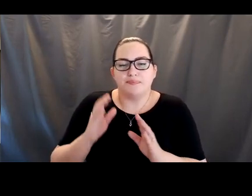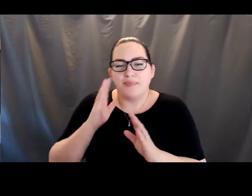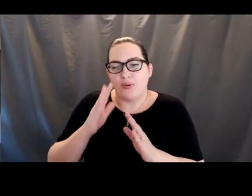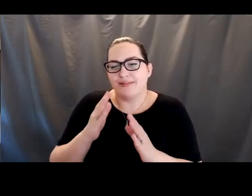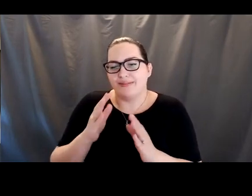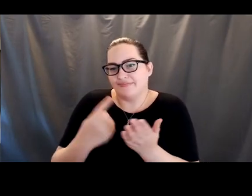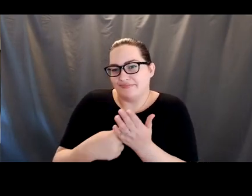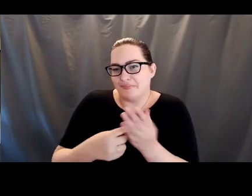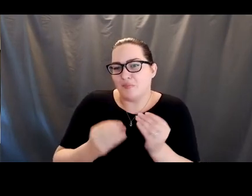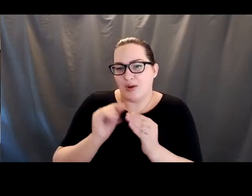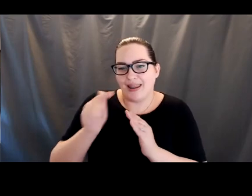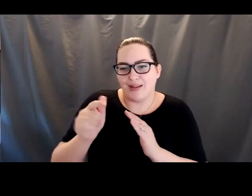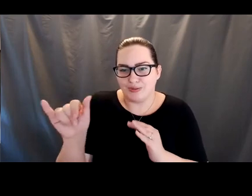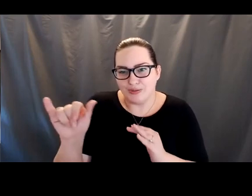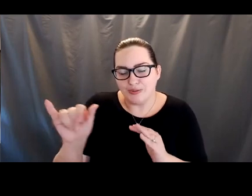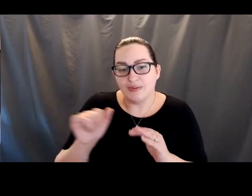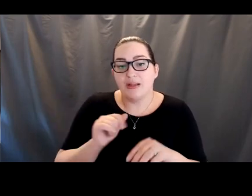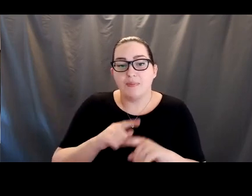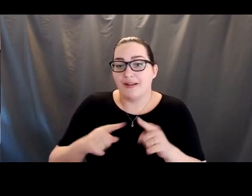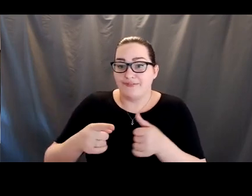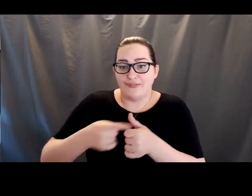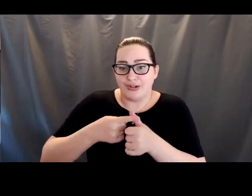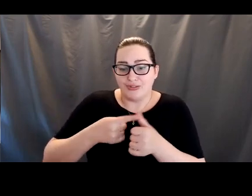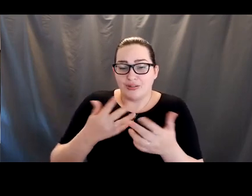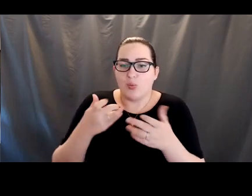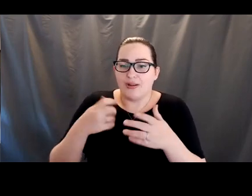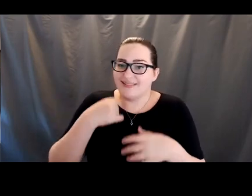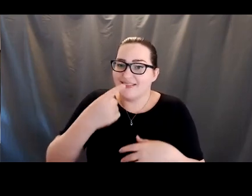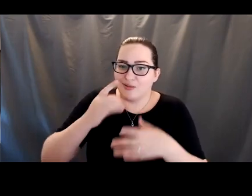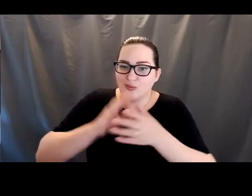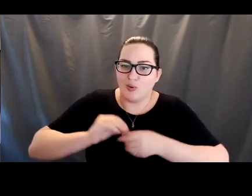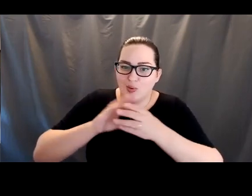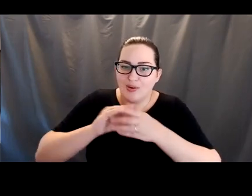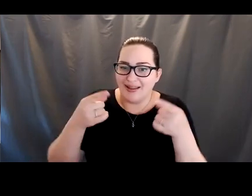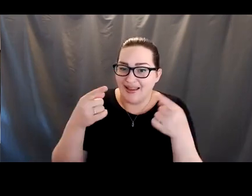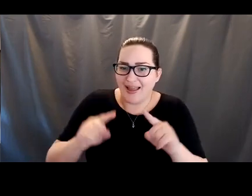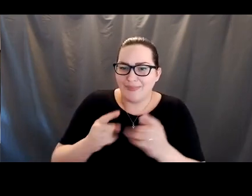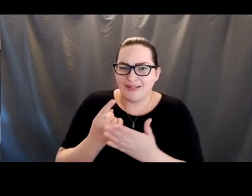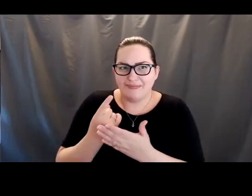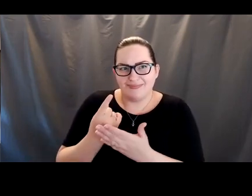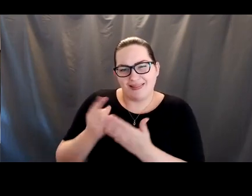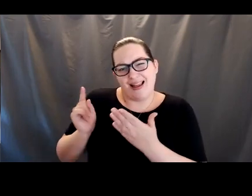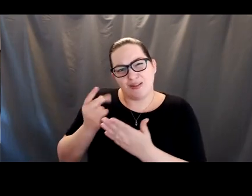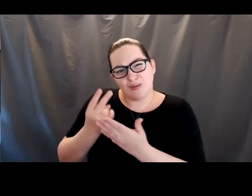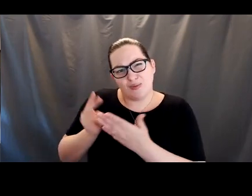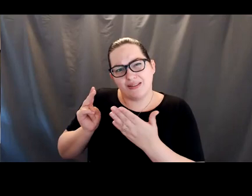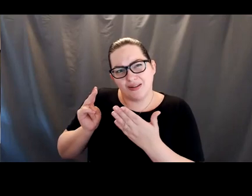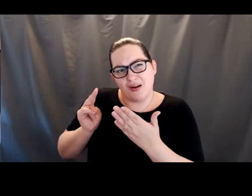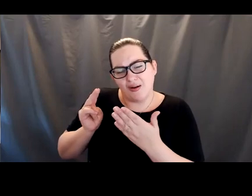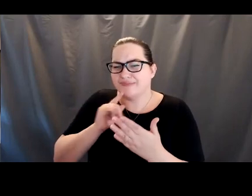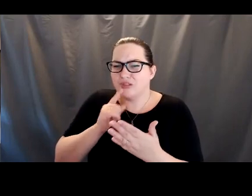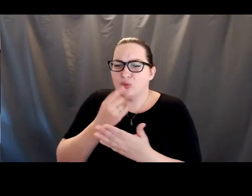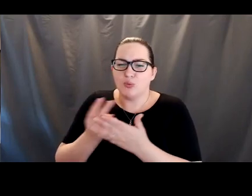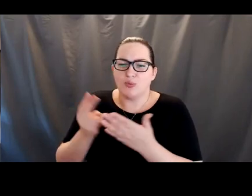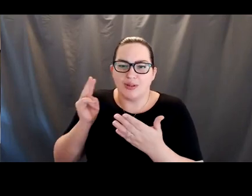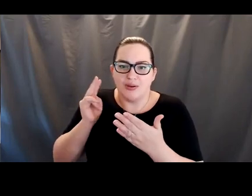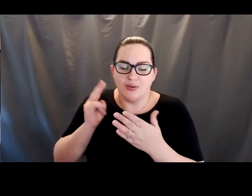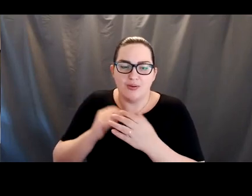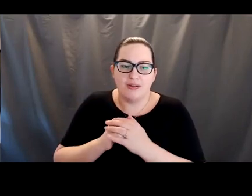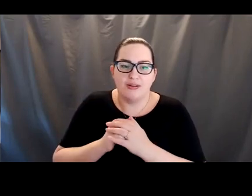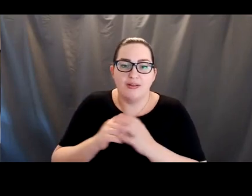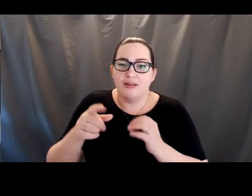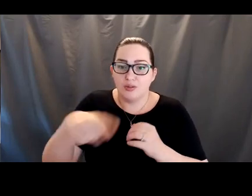I wanted to do actually was first tell you a story that happened just a week or two ago, I guess a couple of weeks now. You've all been